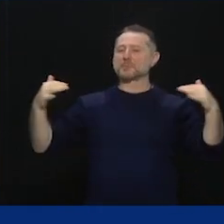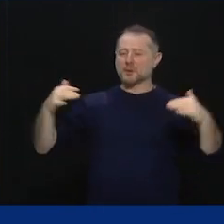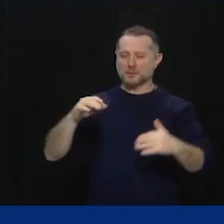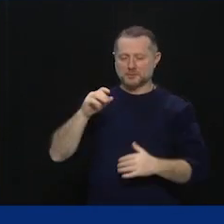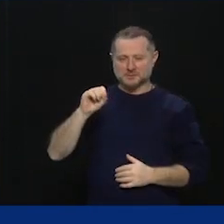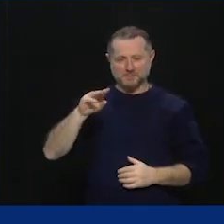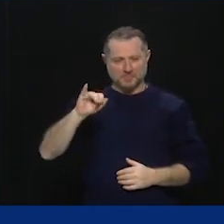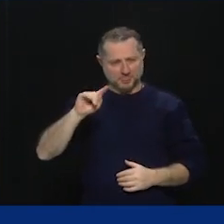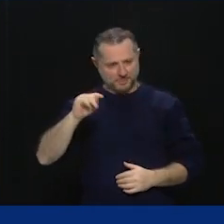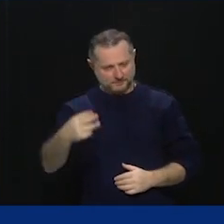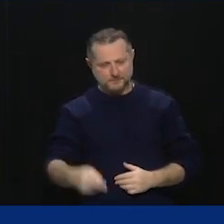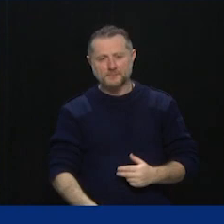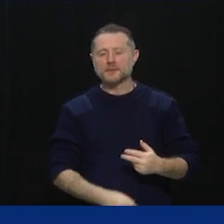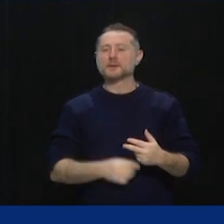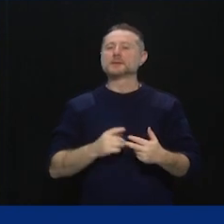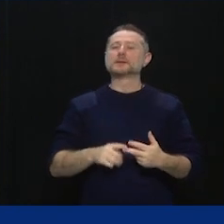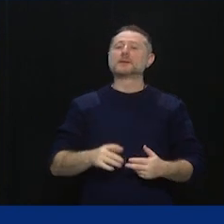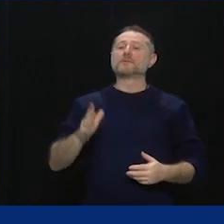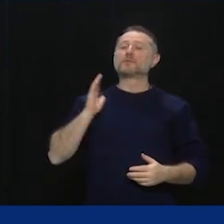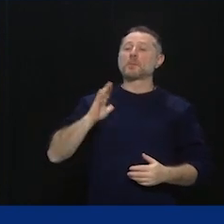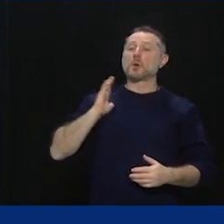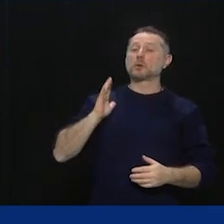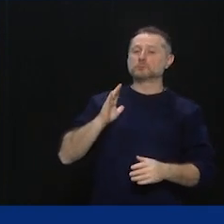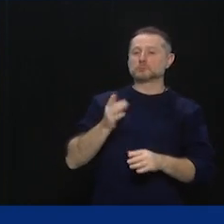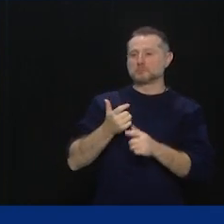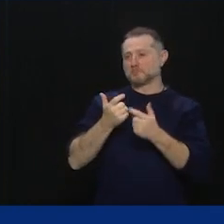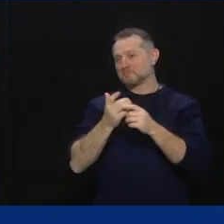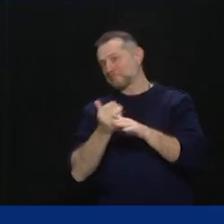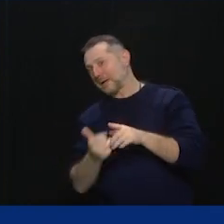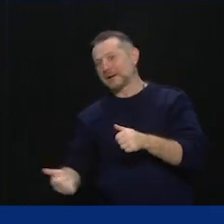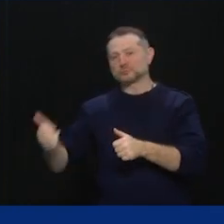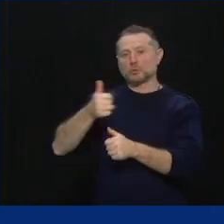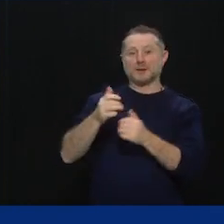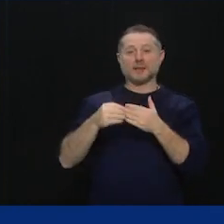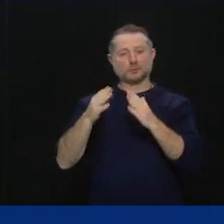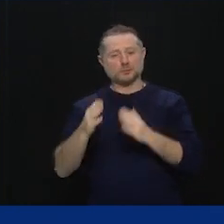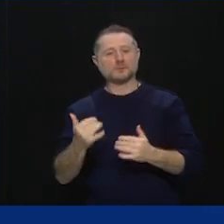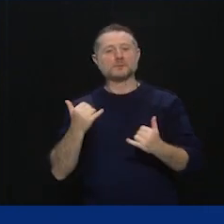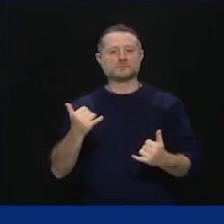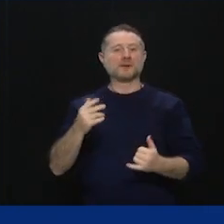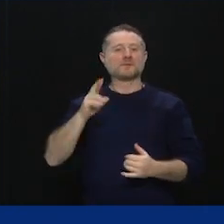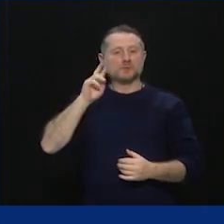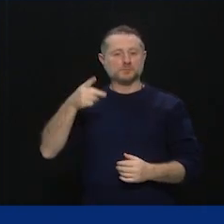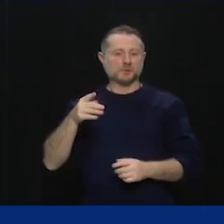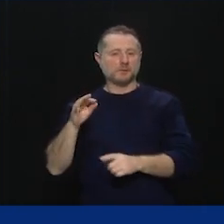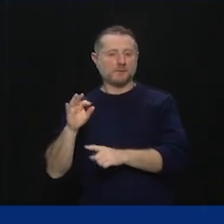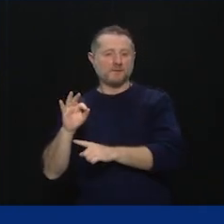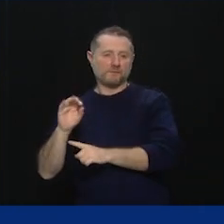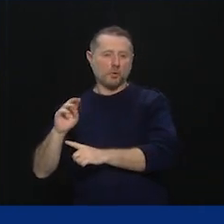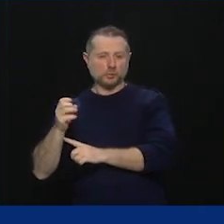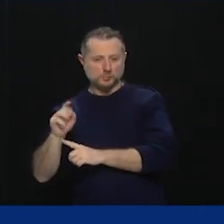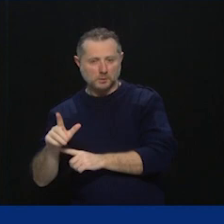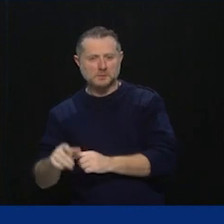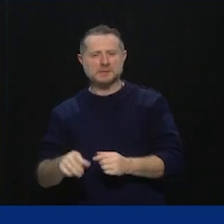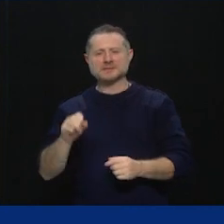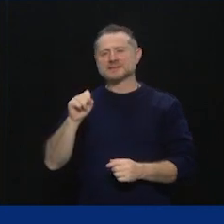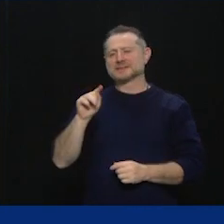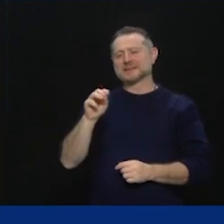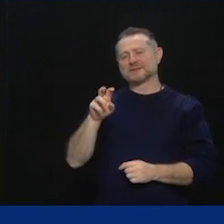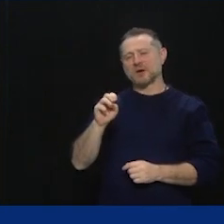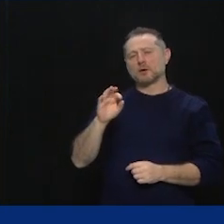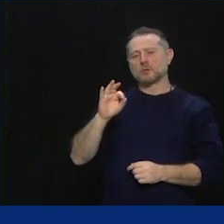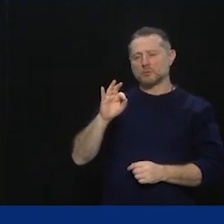and Majority Leader of the New York State Senate and now Vice President of Northwell, our Steve Bellone, our County Executive,